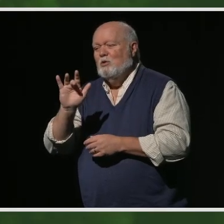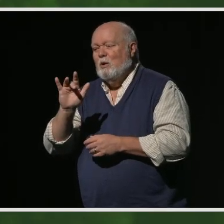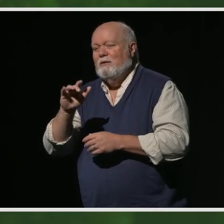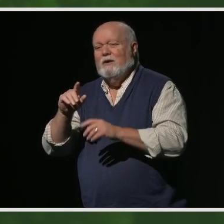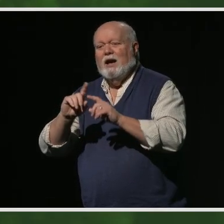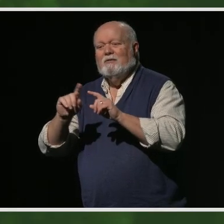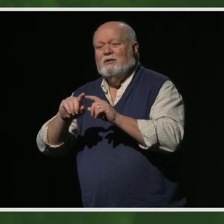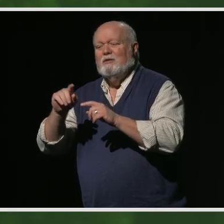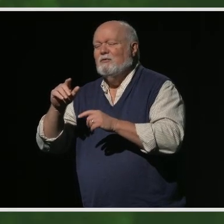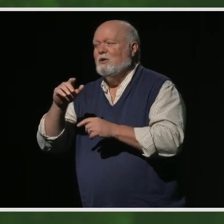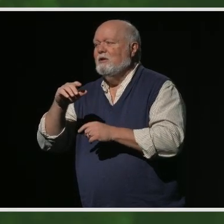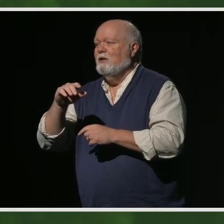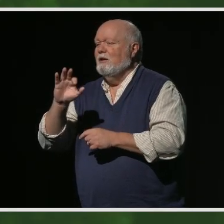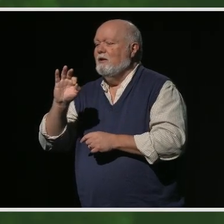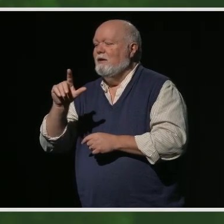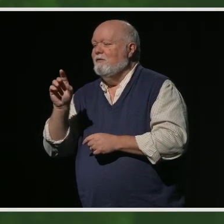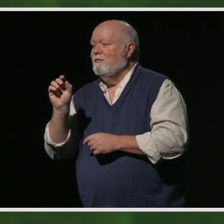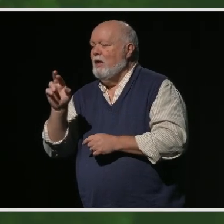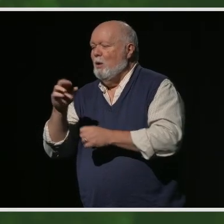market.